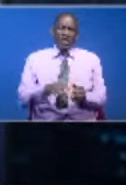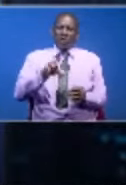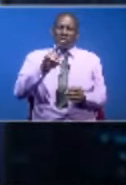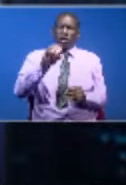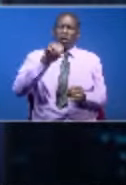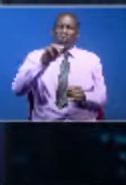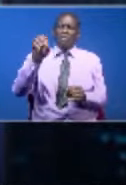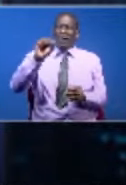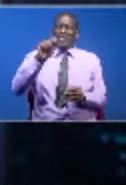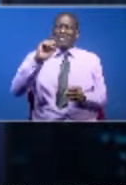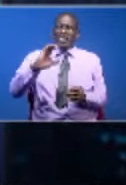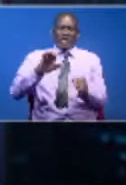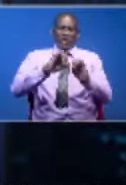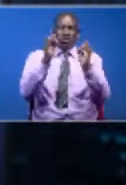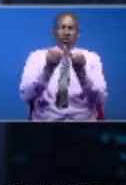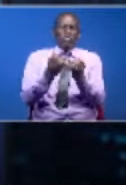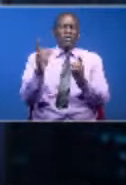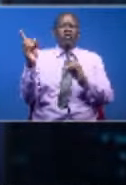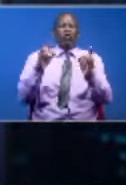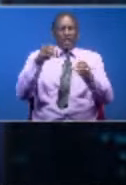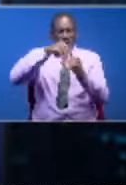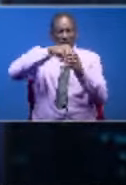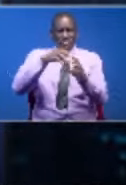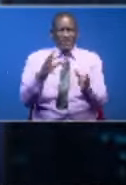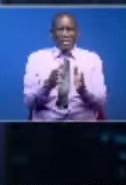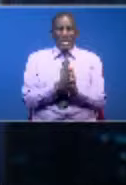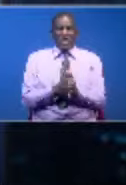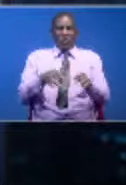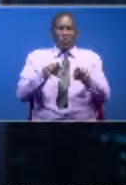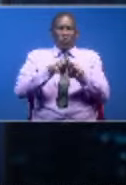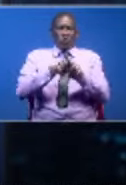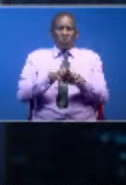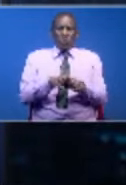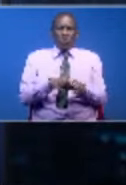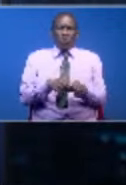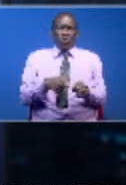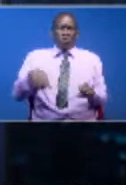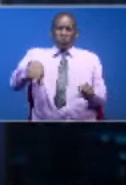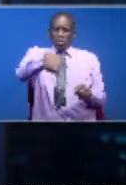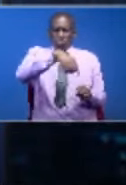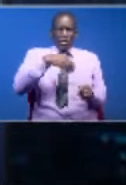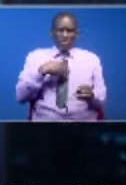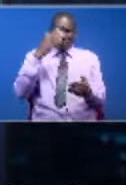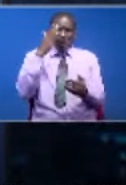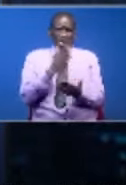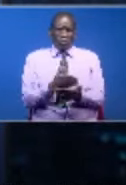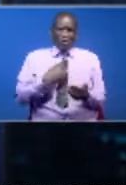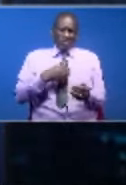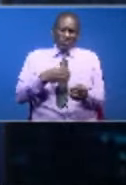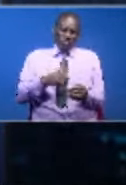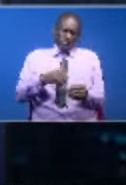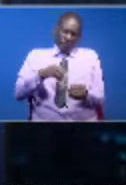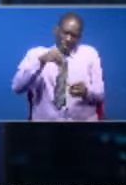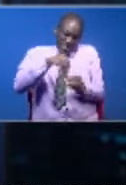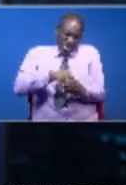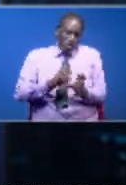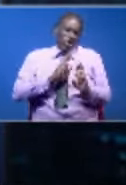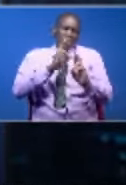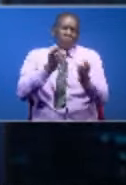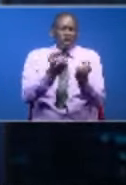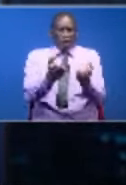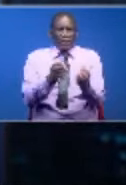investors, we have foreign investors. And also, there is actually inbuilt a reporting requirement